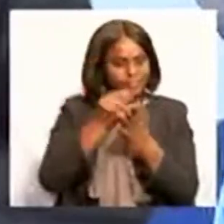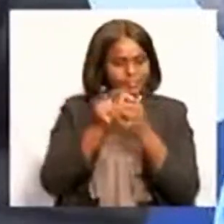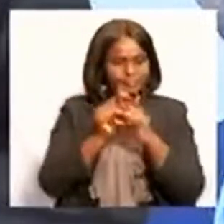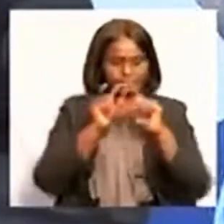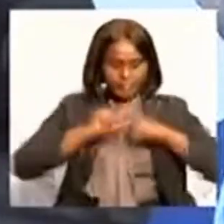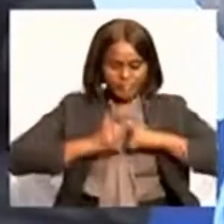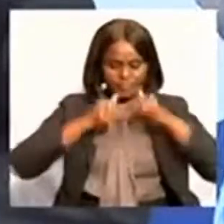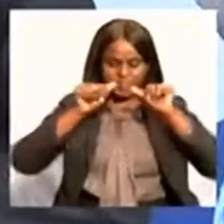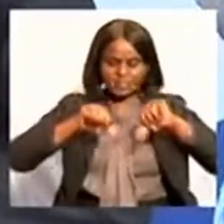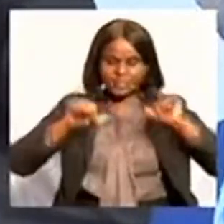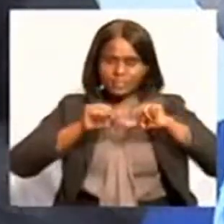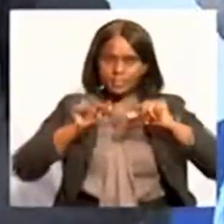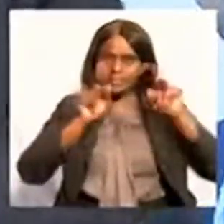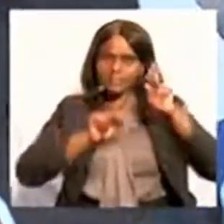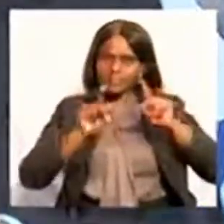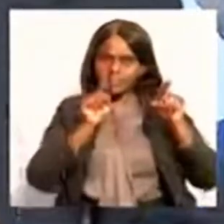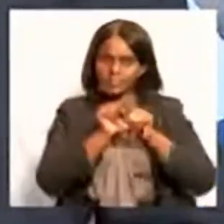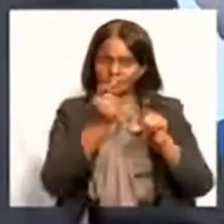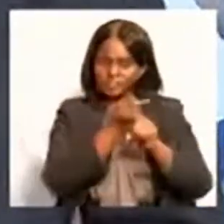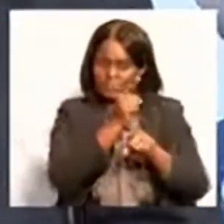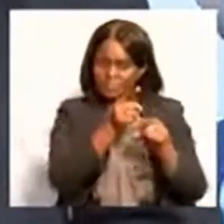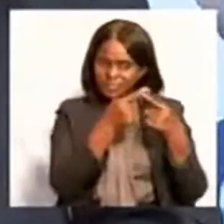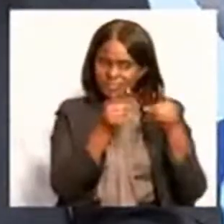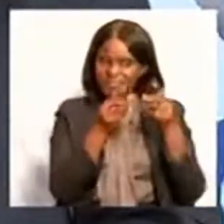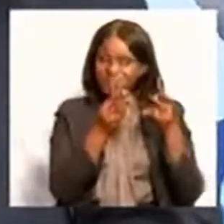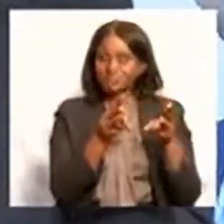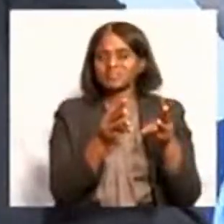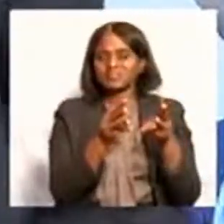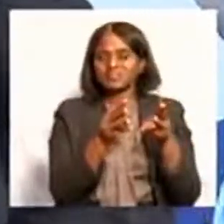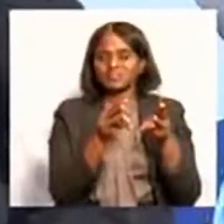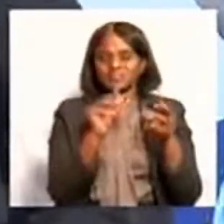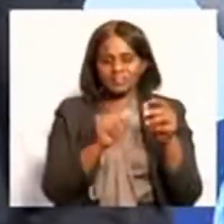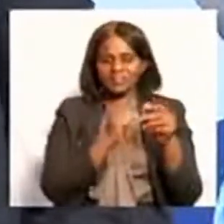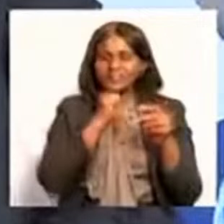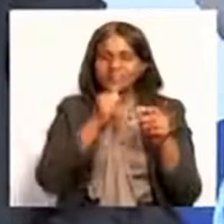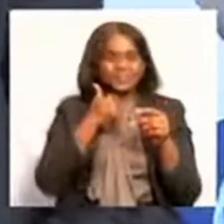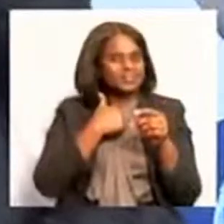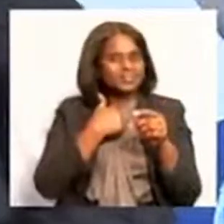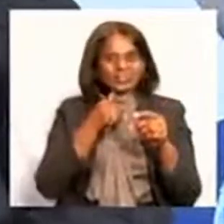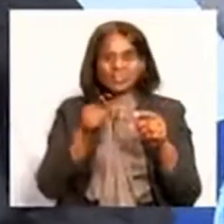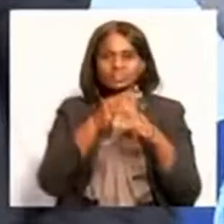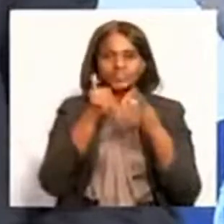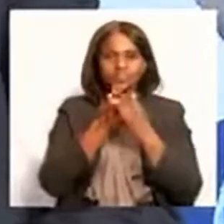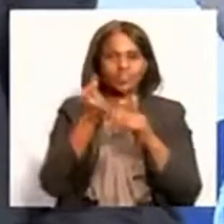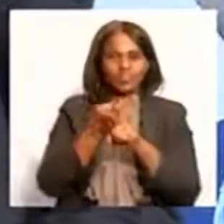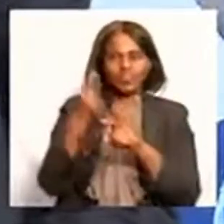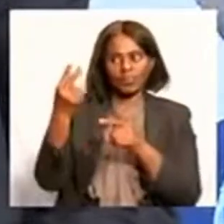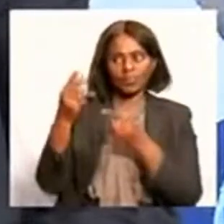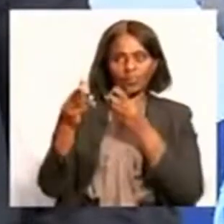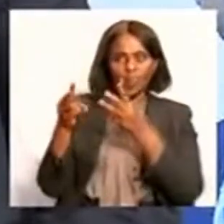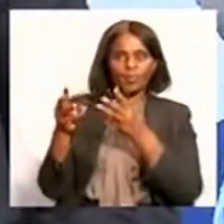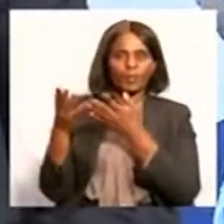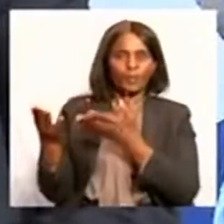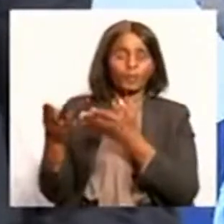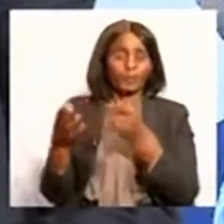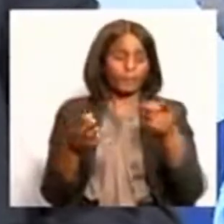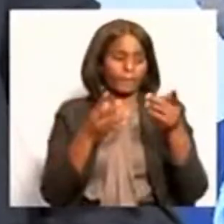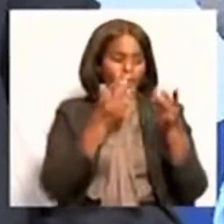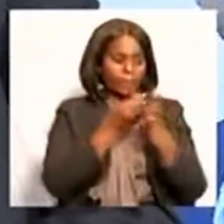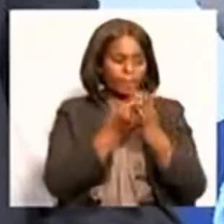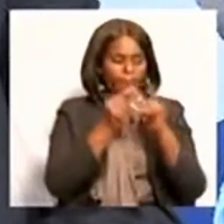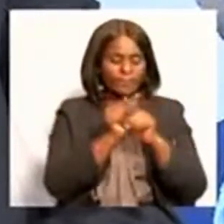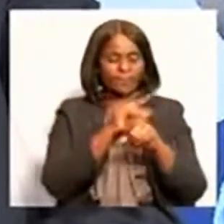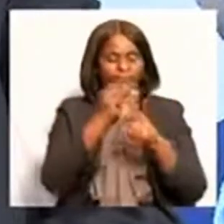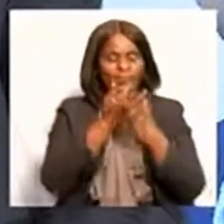audit client. So from that perspective, we don't meet that criteria. So from two perspectives, that's financial as